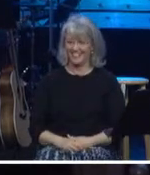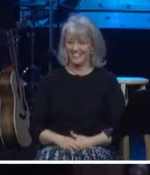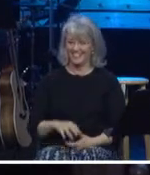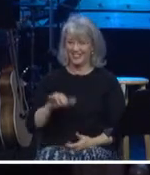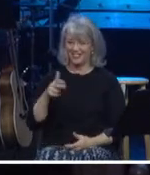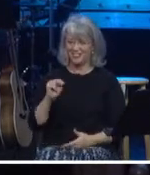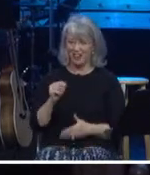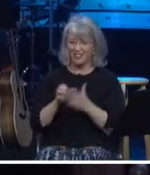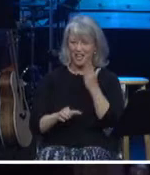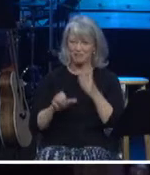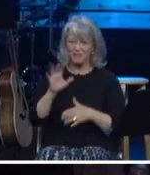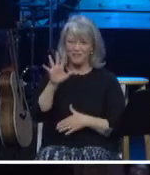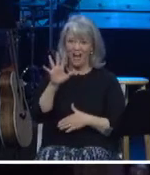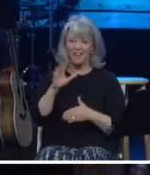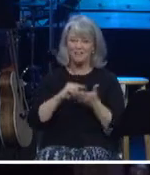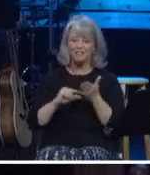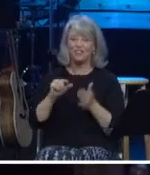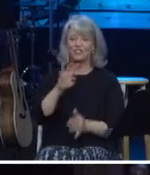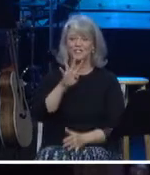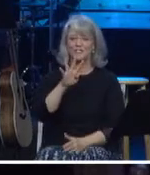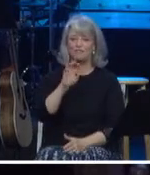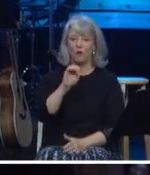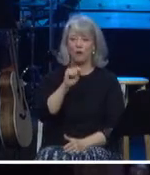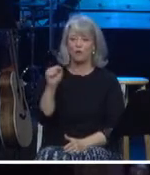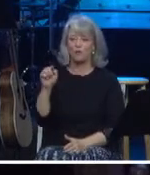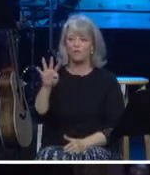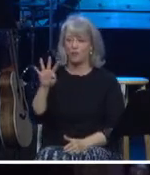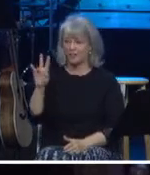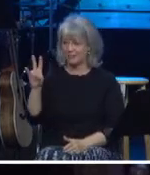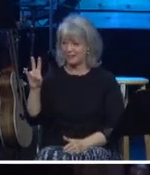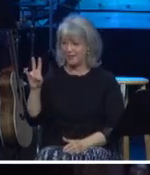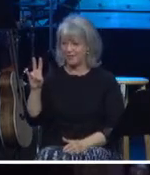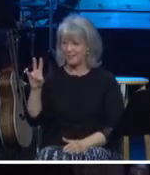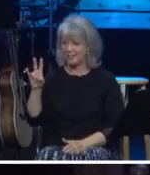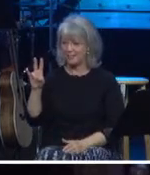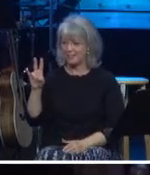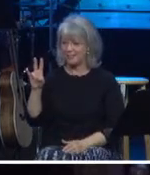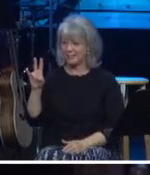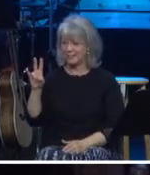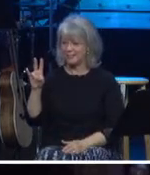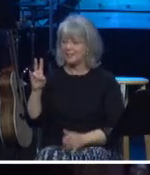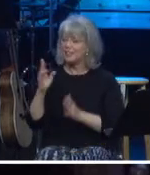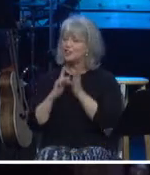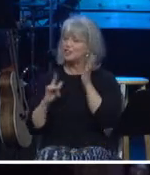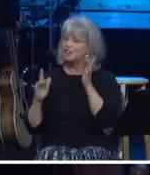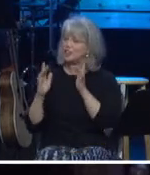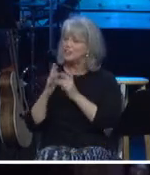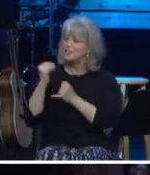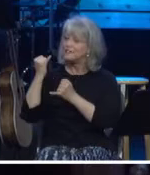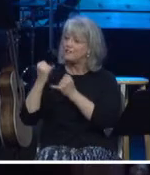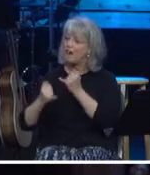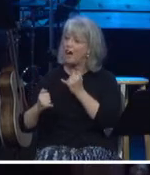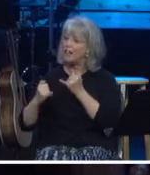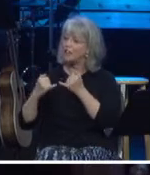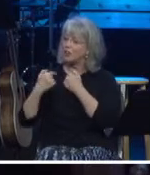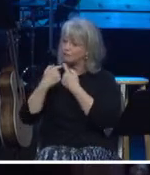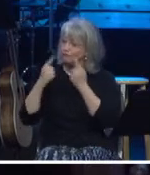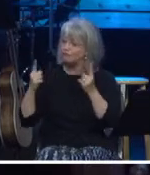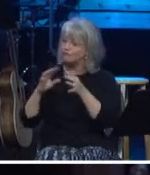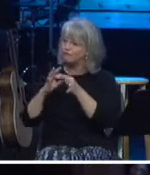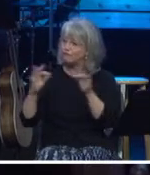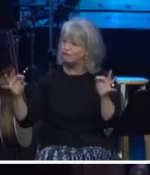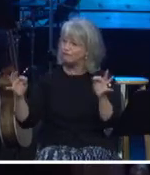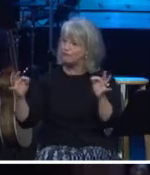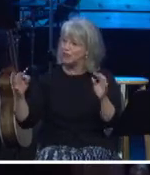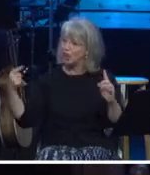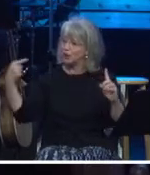John chapter 5, in verses 40 through 47, you have Jesus' final words